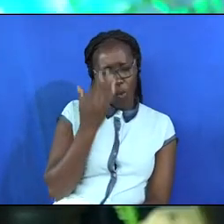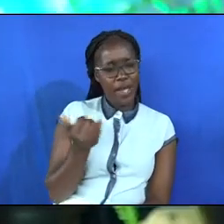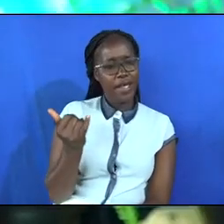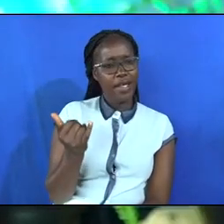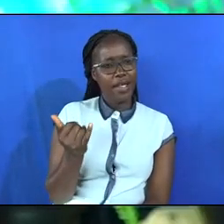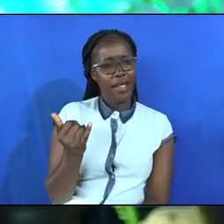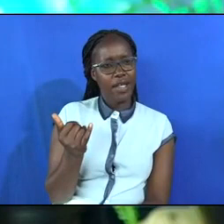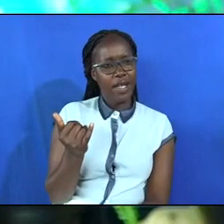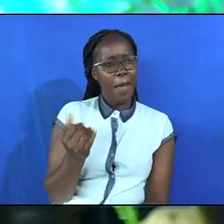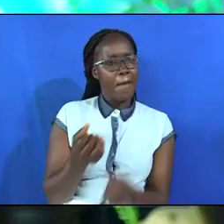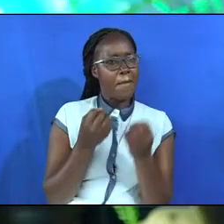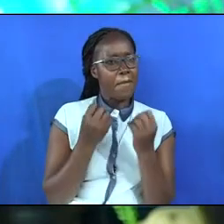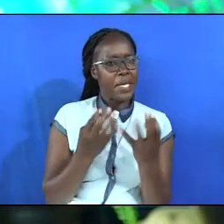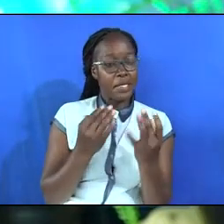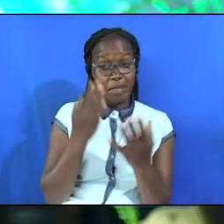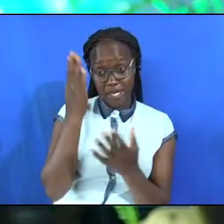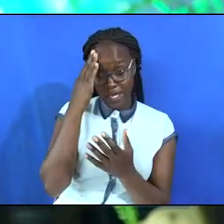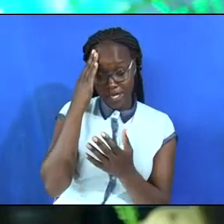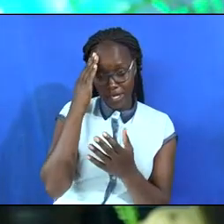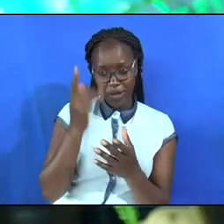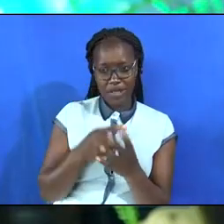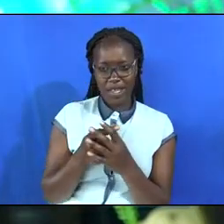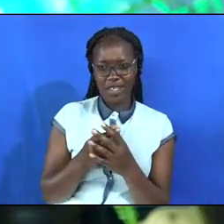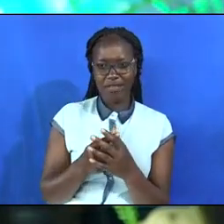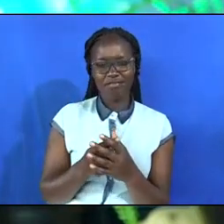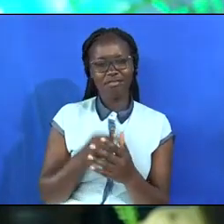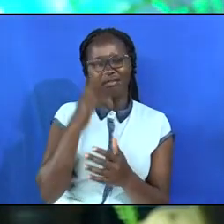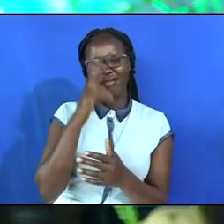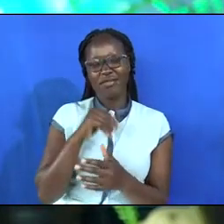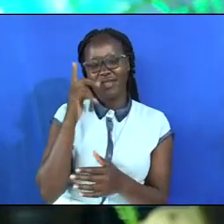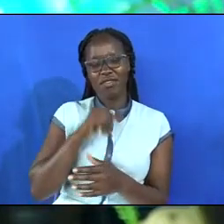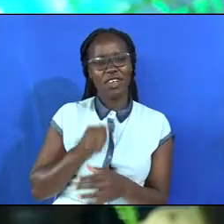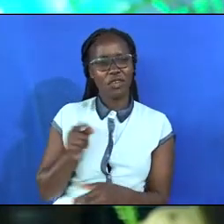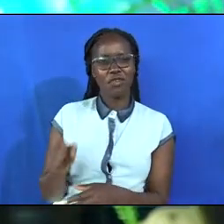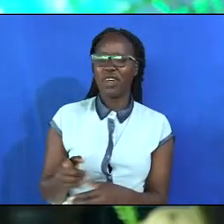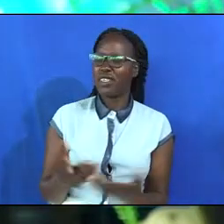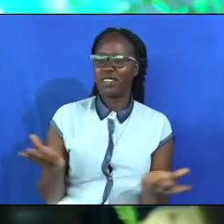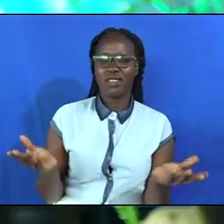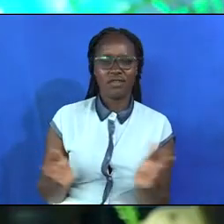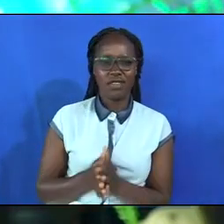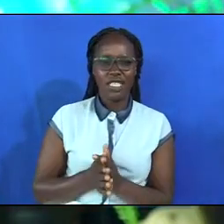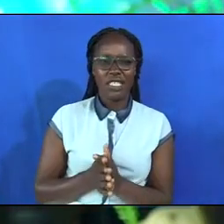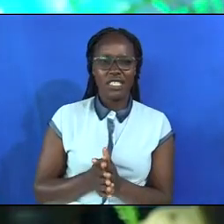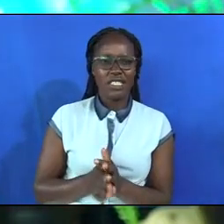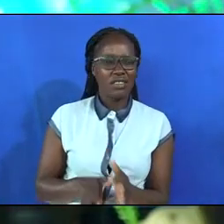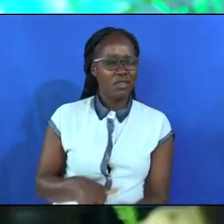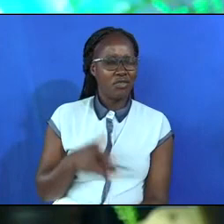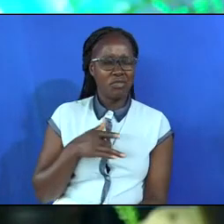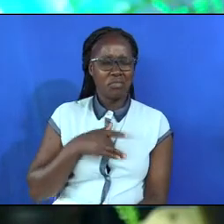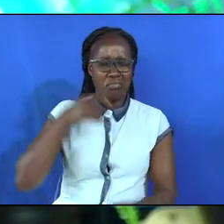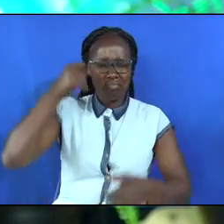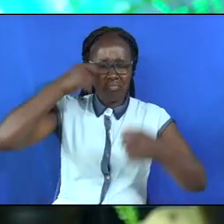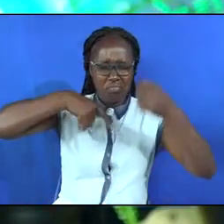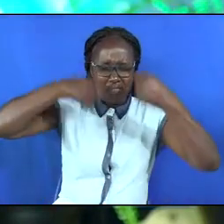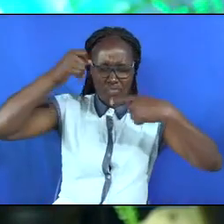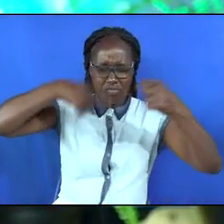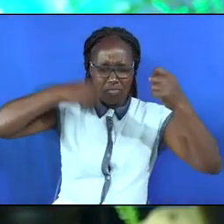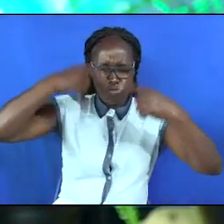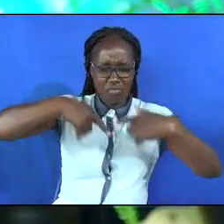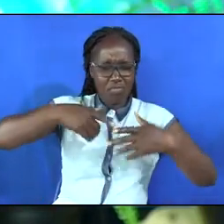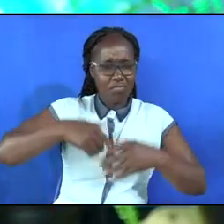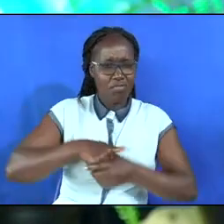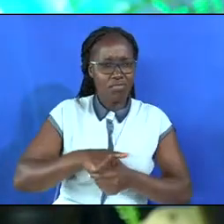Because if many of them knew, they could tease her and she could sometimes cry.